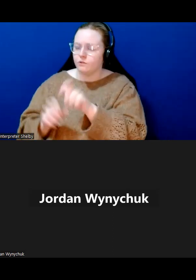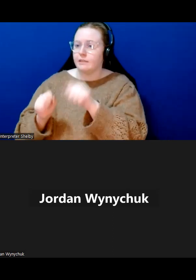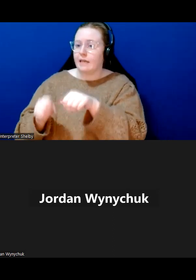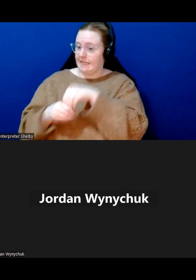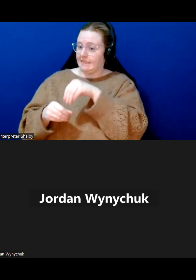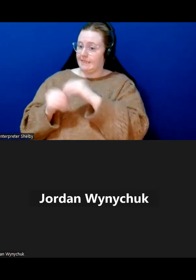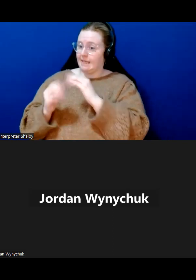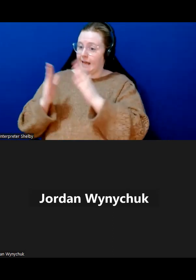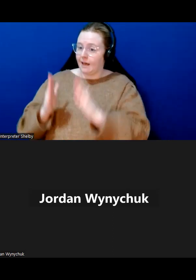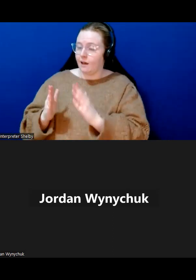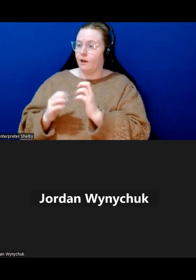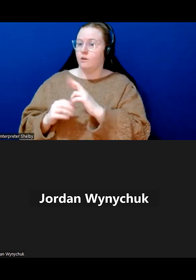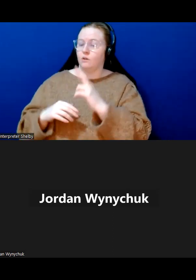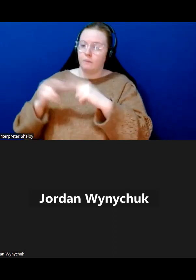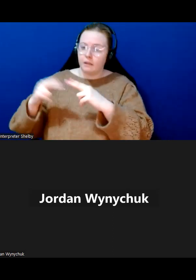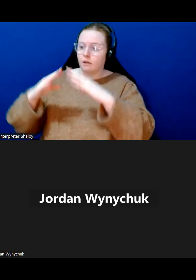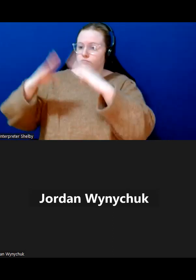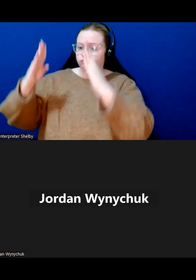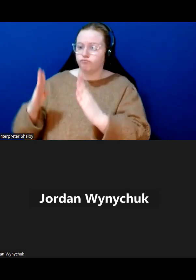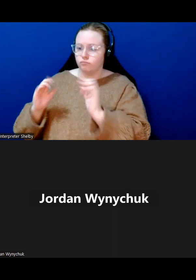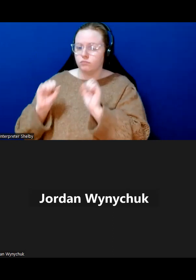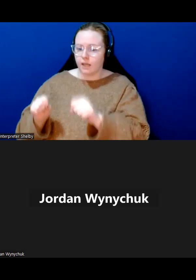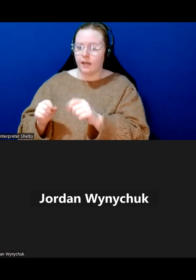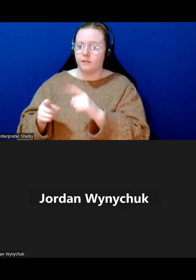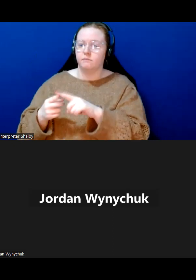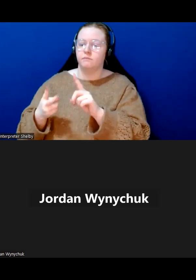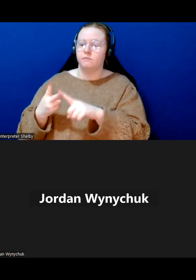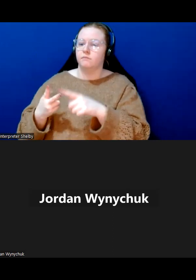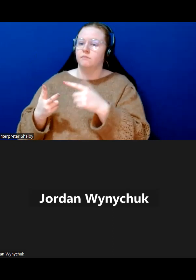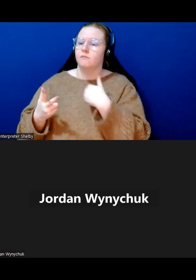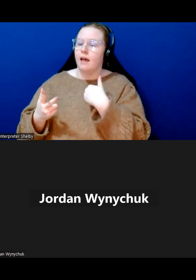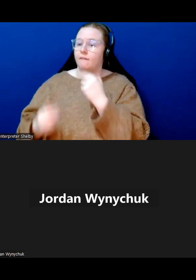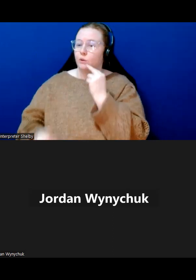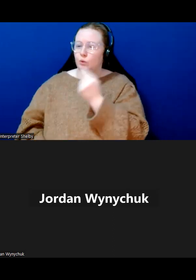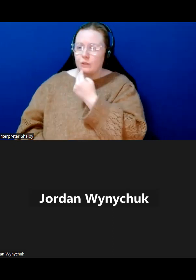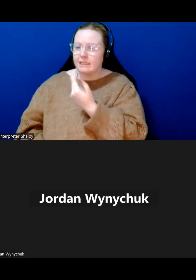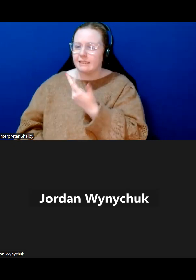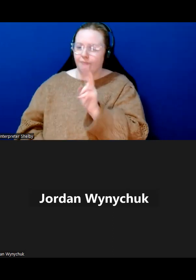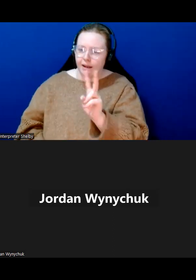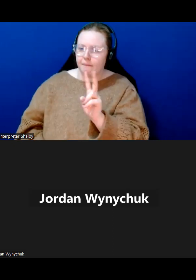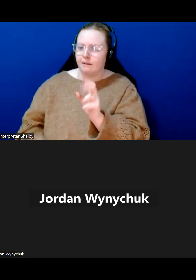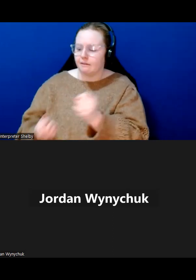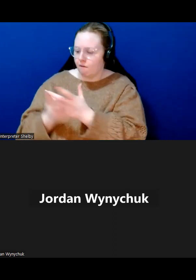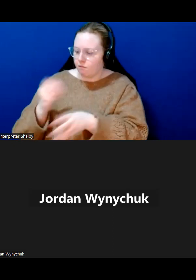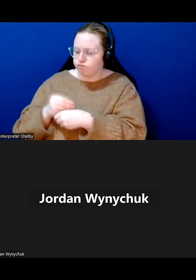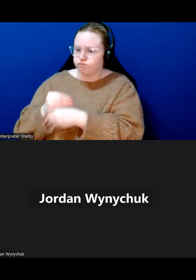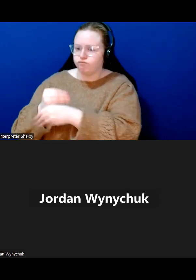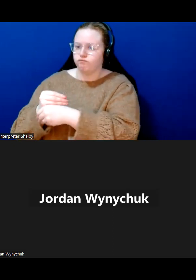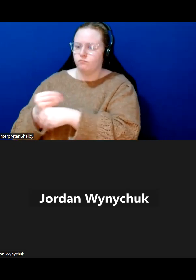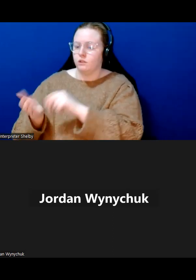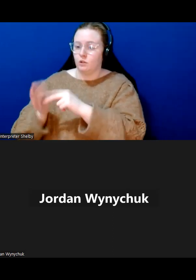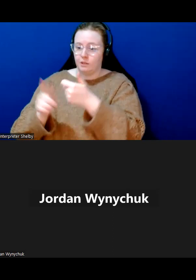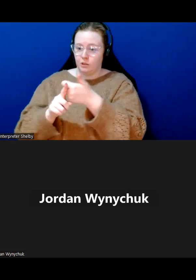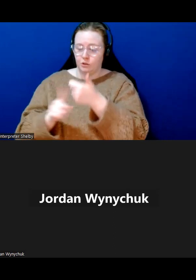sheltered facility. You add your liquid nutrients to the water, so you never have to wonder if you are having the exact amount of